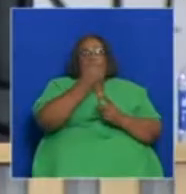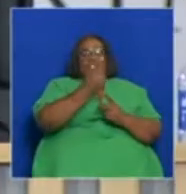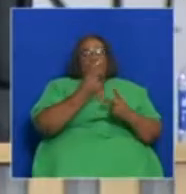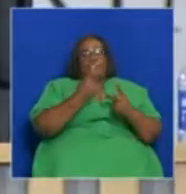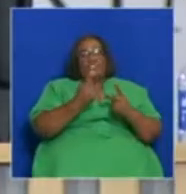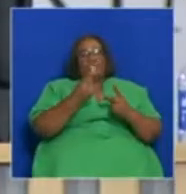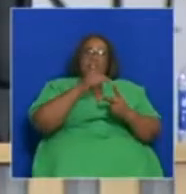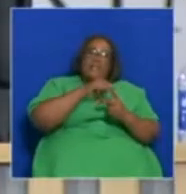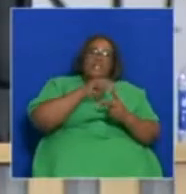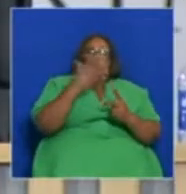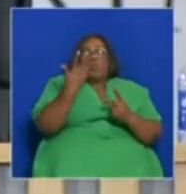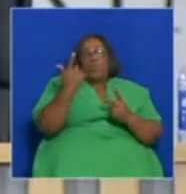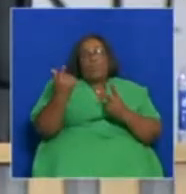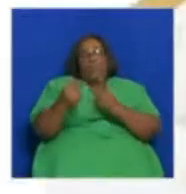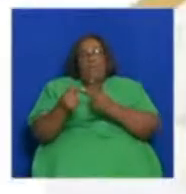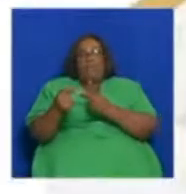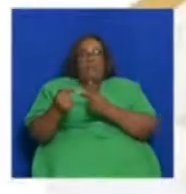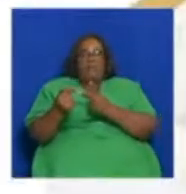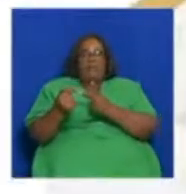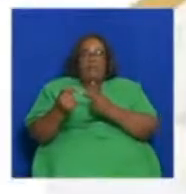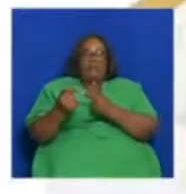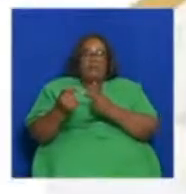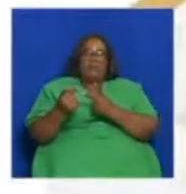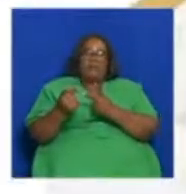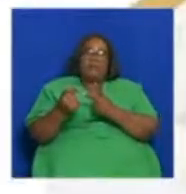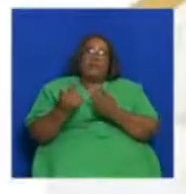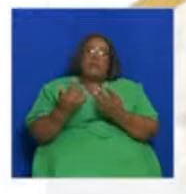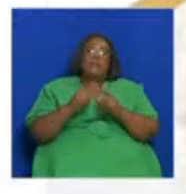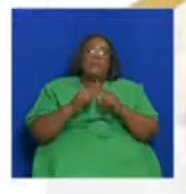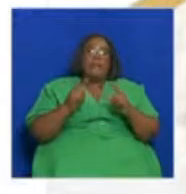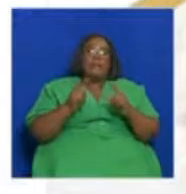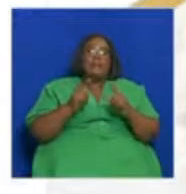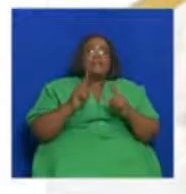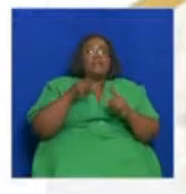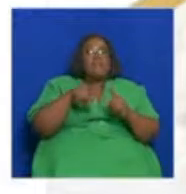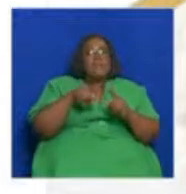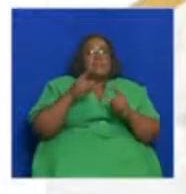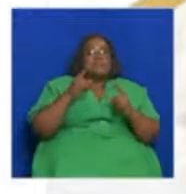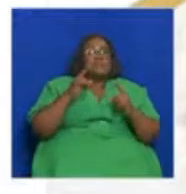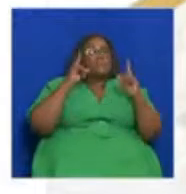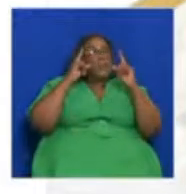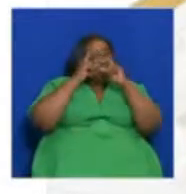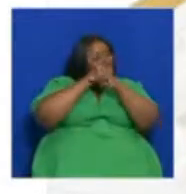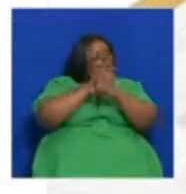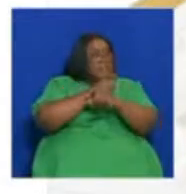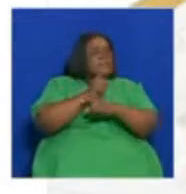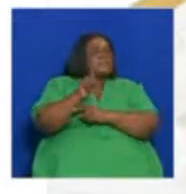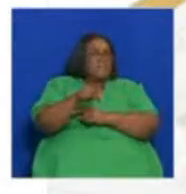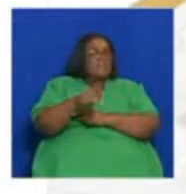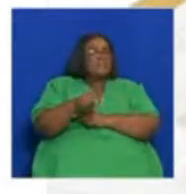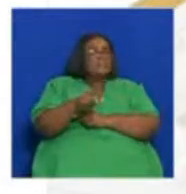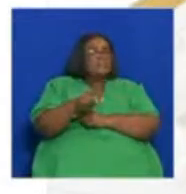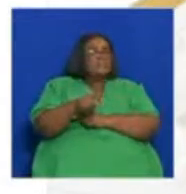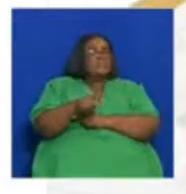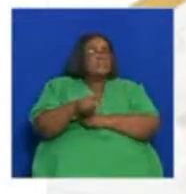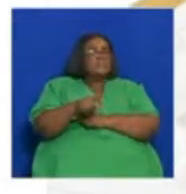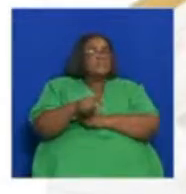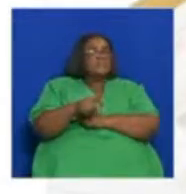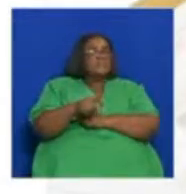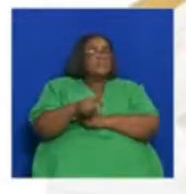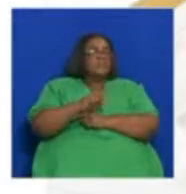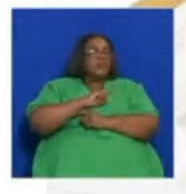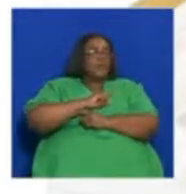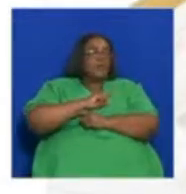But it should be, there should be complexity to these matters, because otherwise you've got other